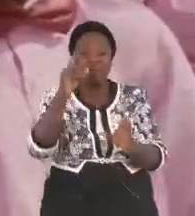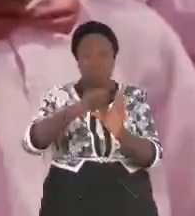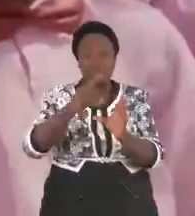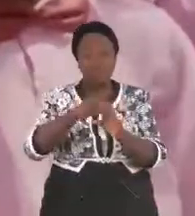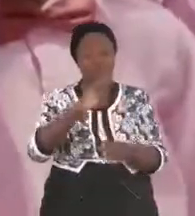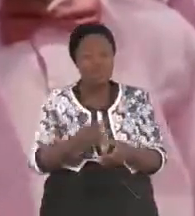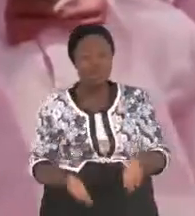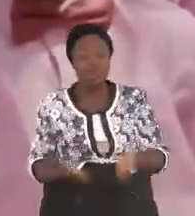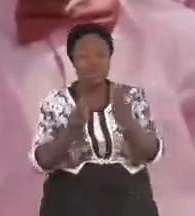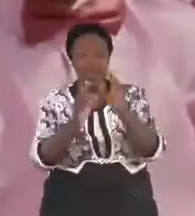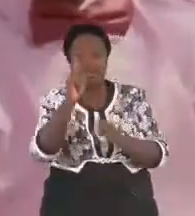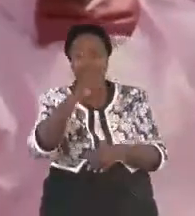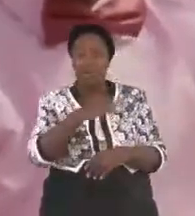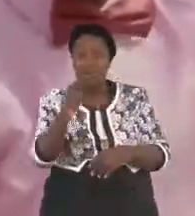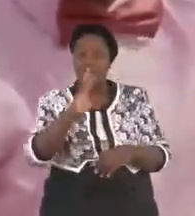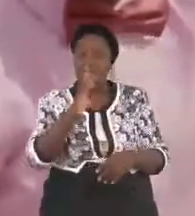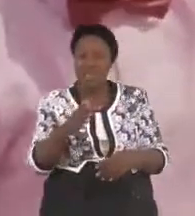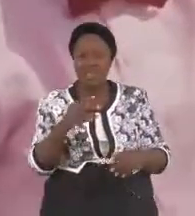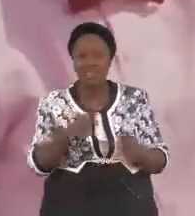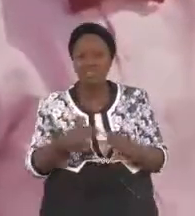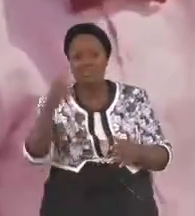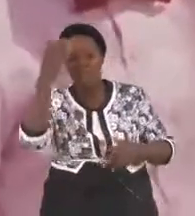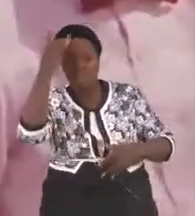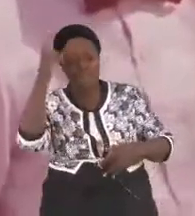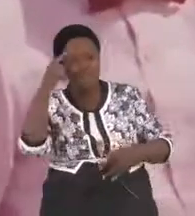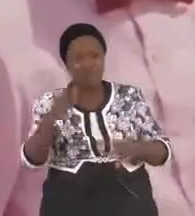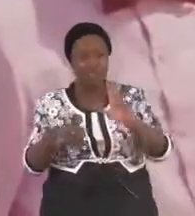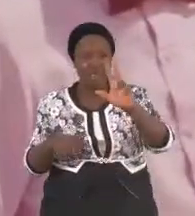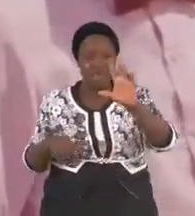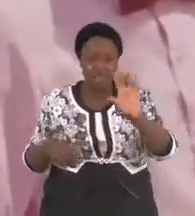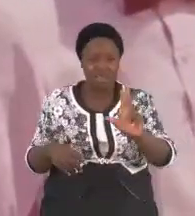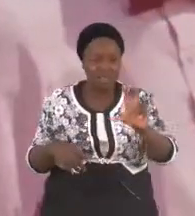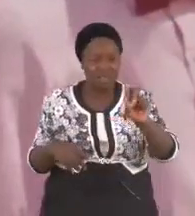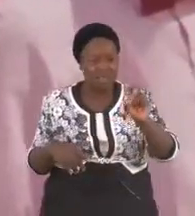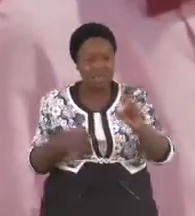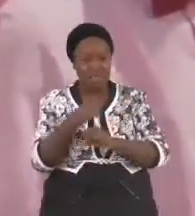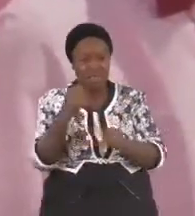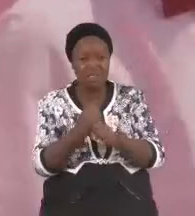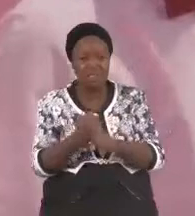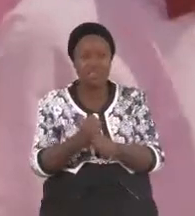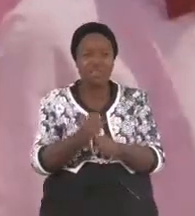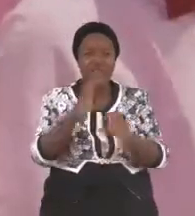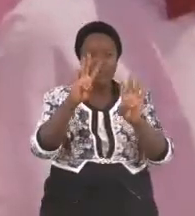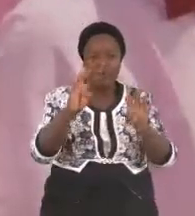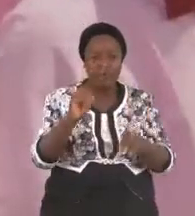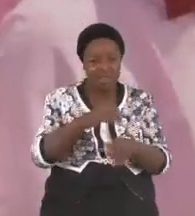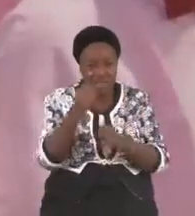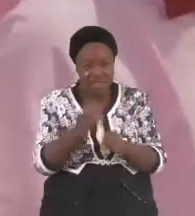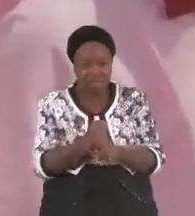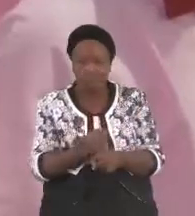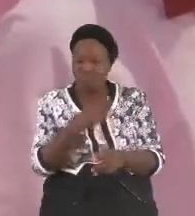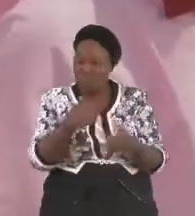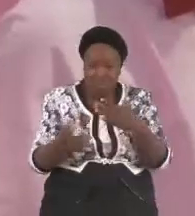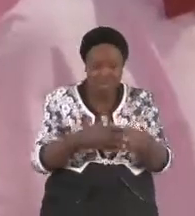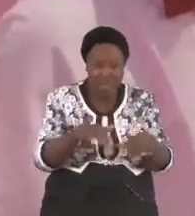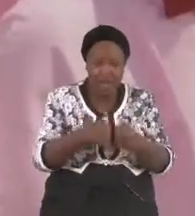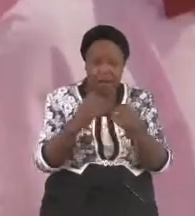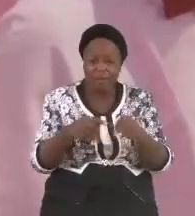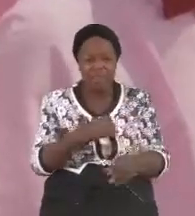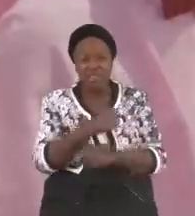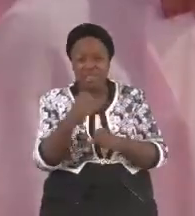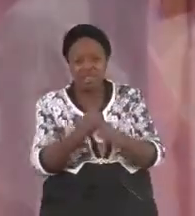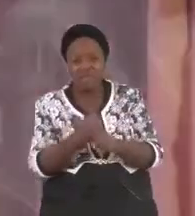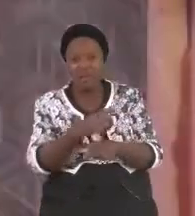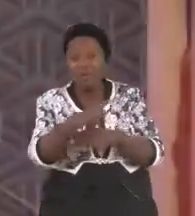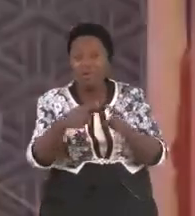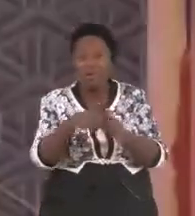an invalid, for 30 years, 40 years, no matter how many years, when the word of the prince and when